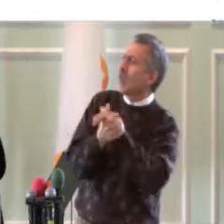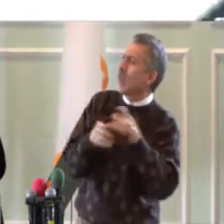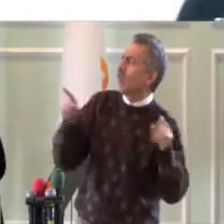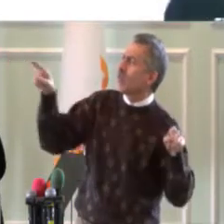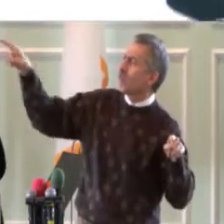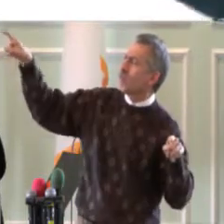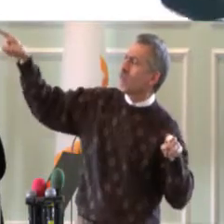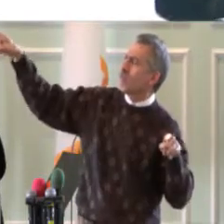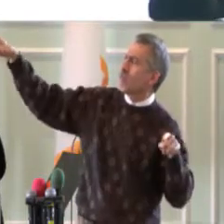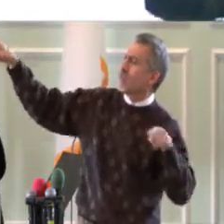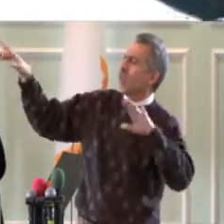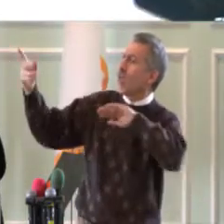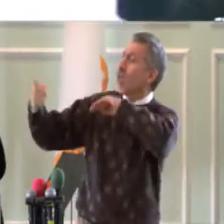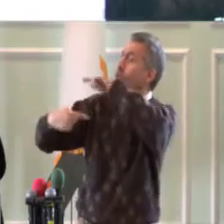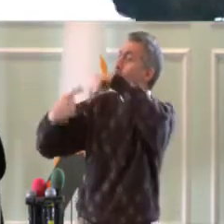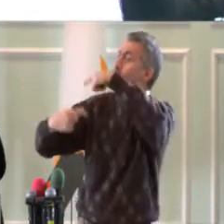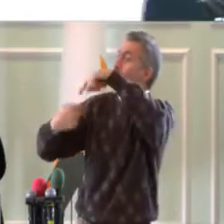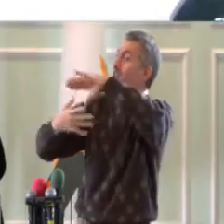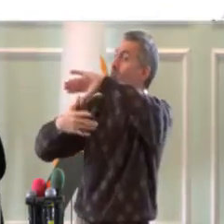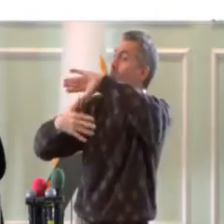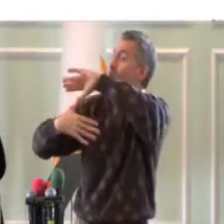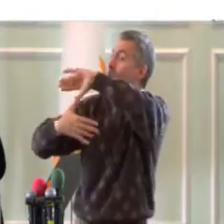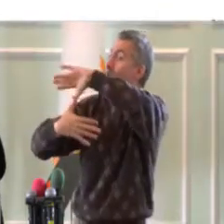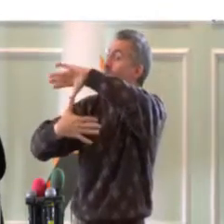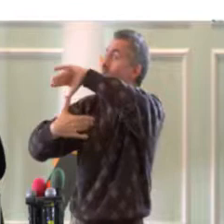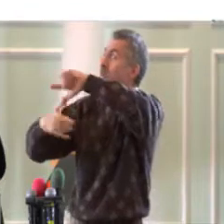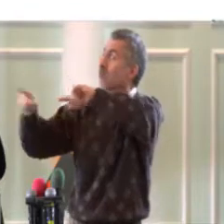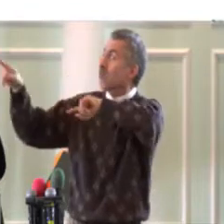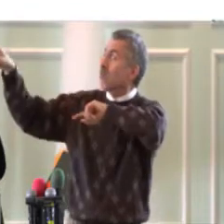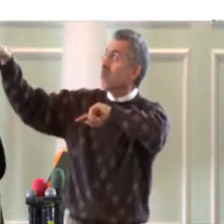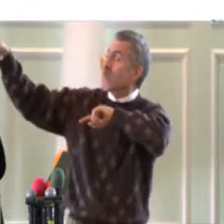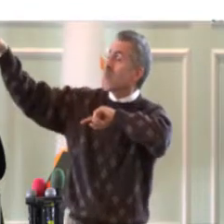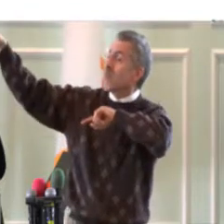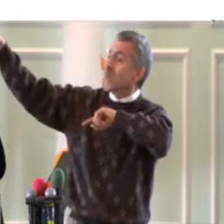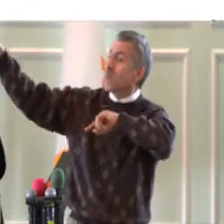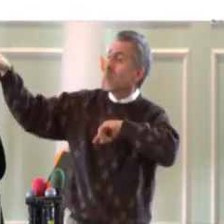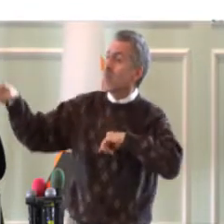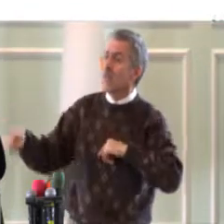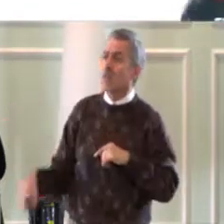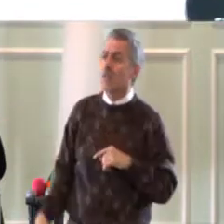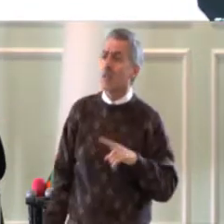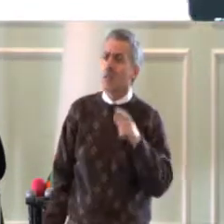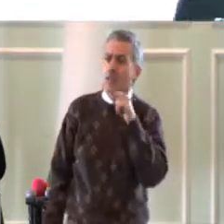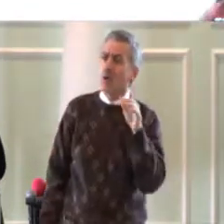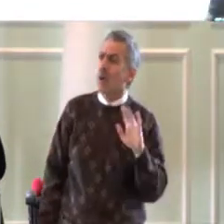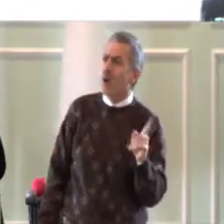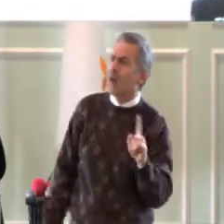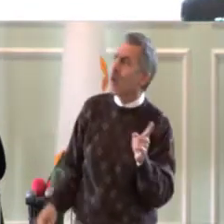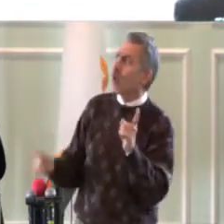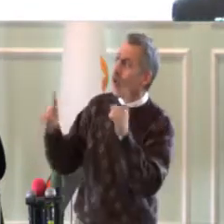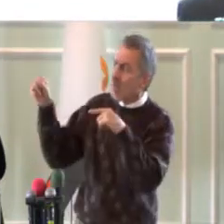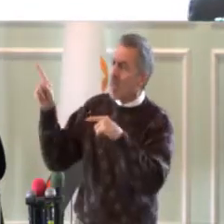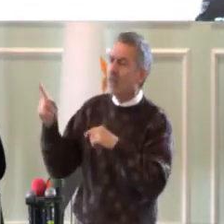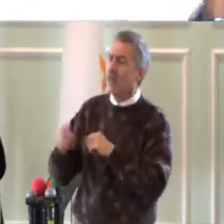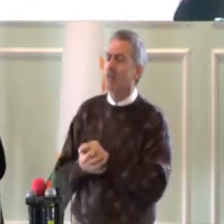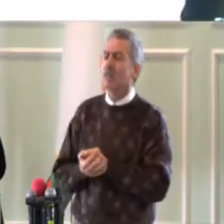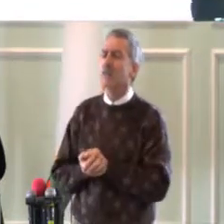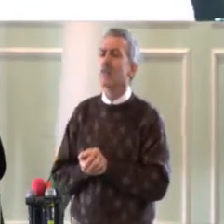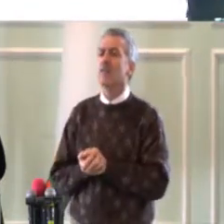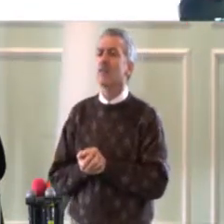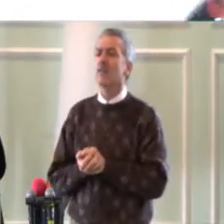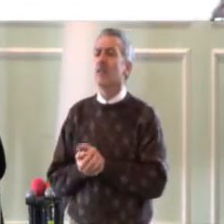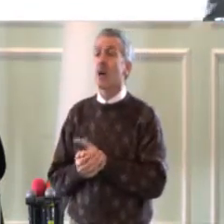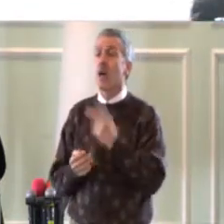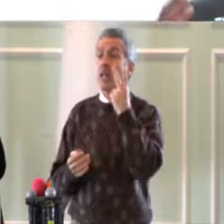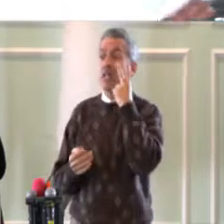that is the beginning of a tornado. And she said, where? I said, look over there. And so on the